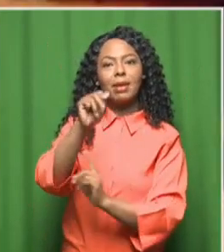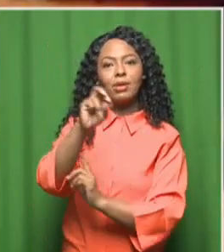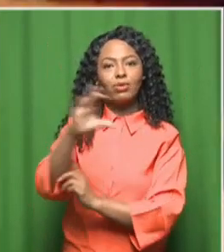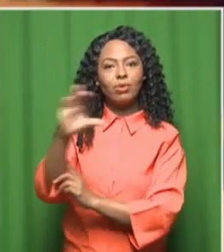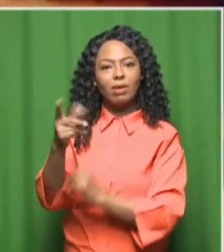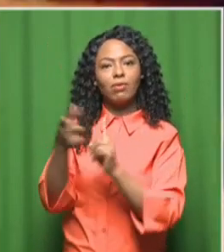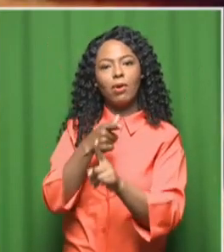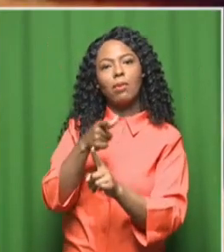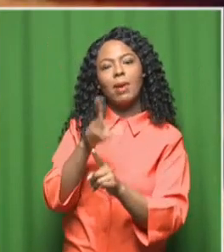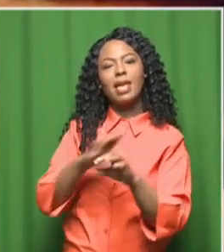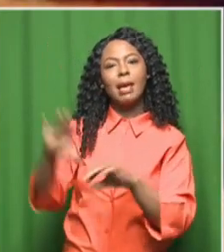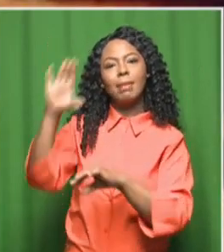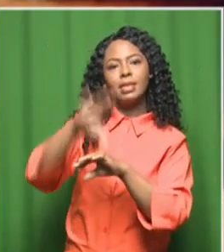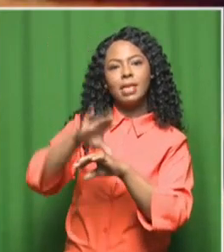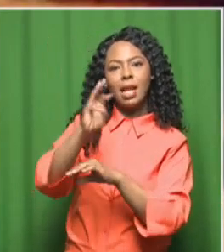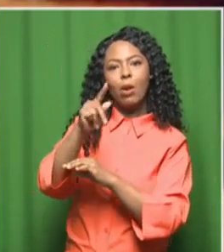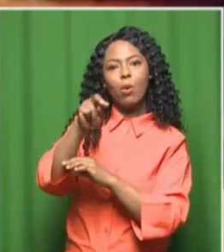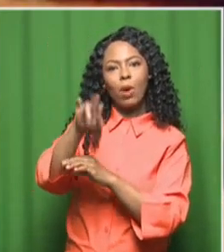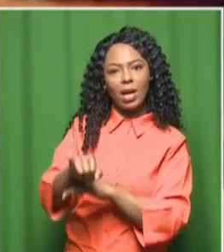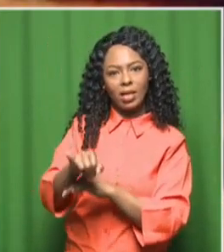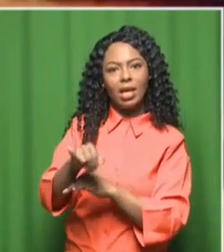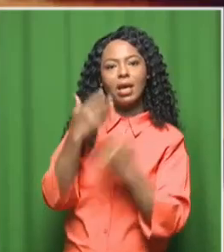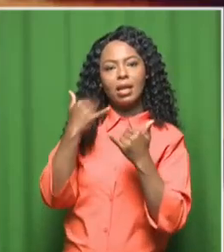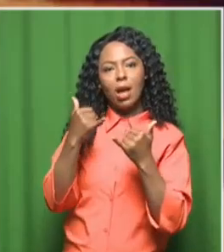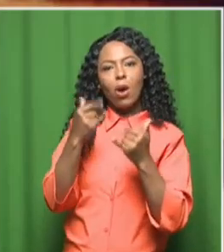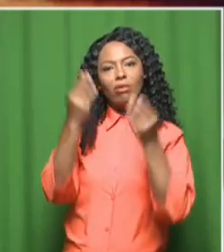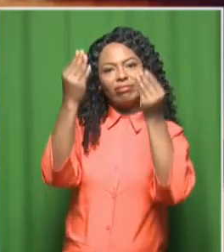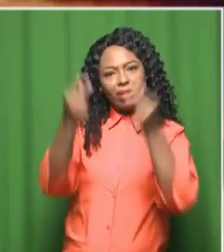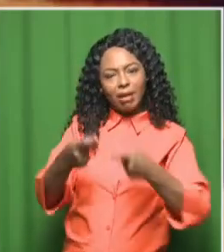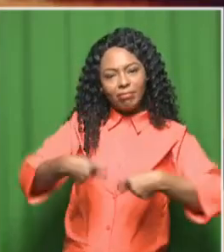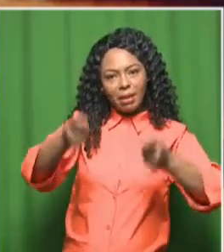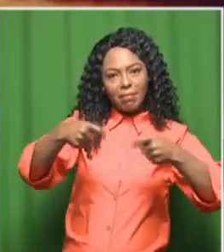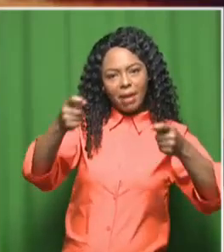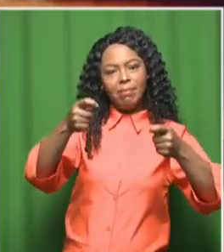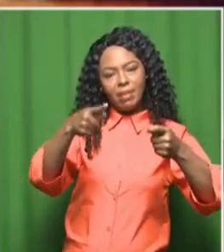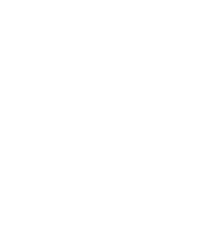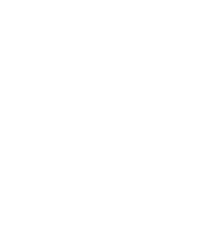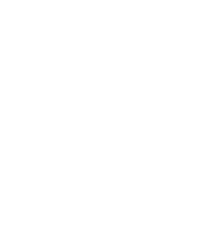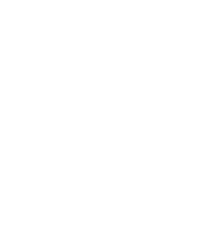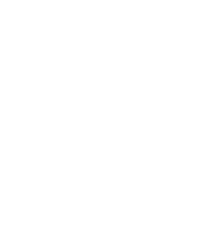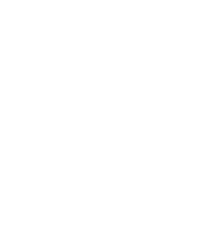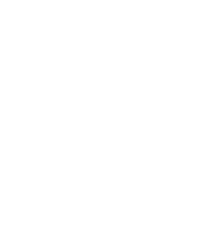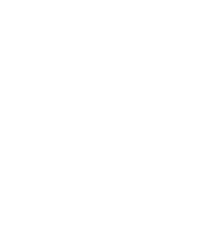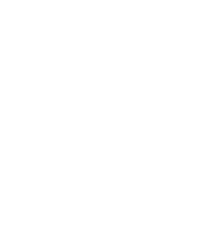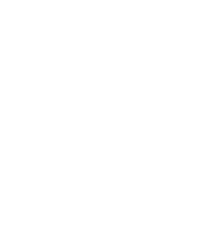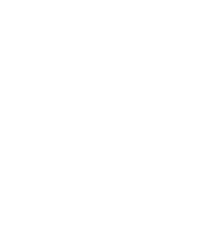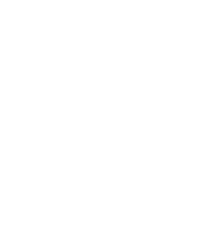explaining the significance of counter-cyclical fiscal policy, among other things, to us.